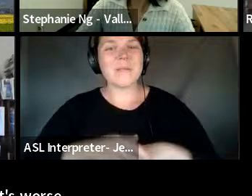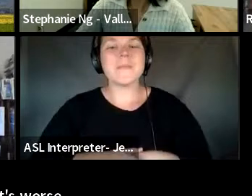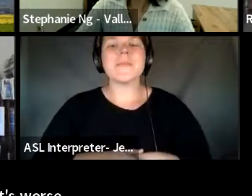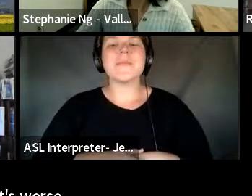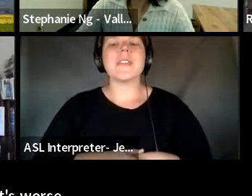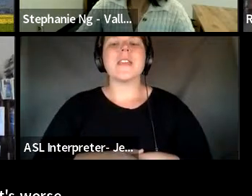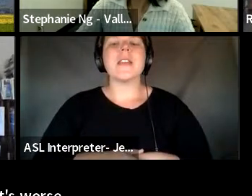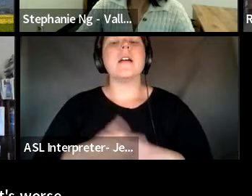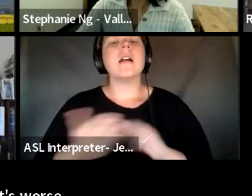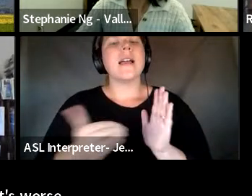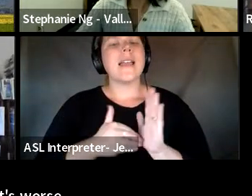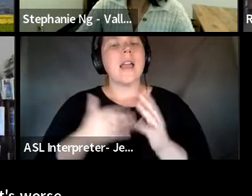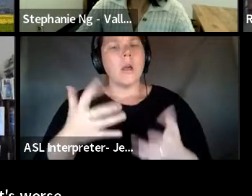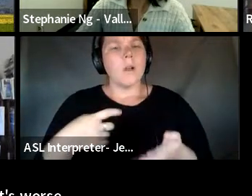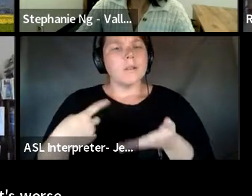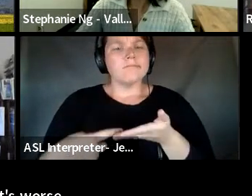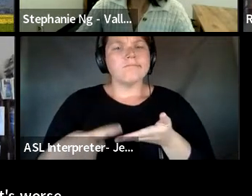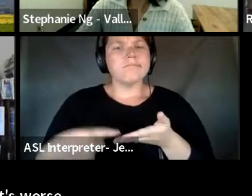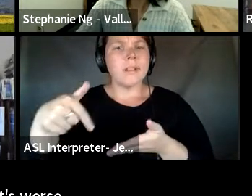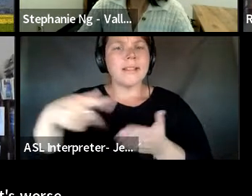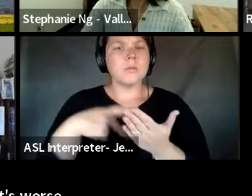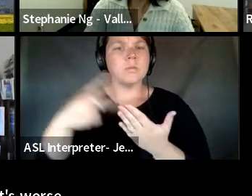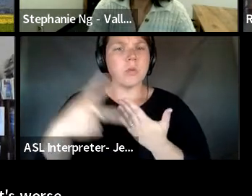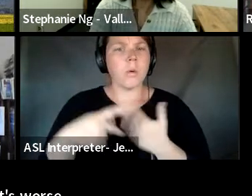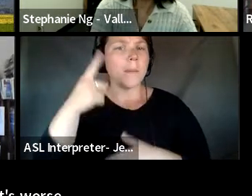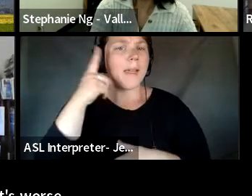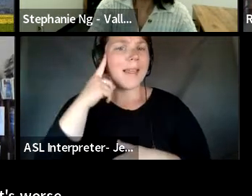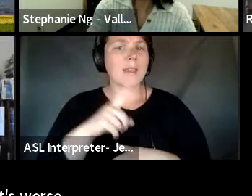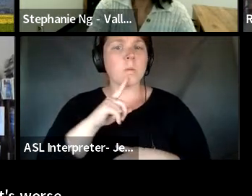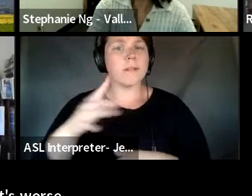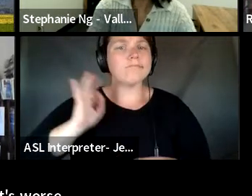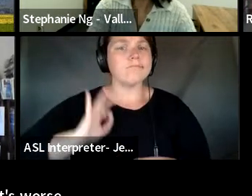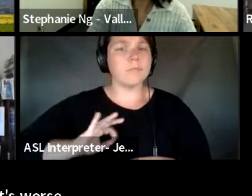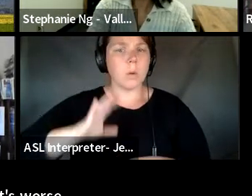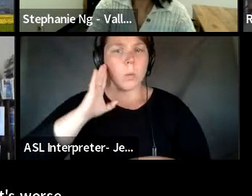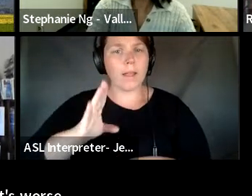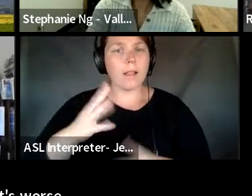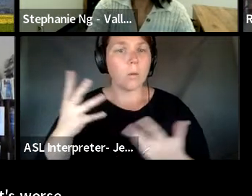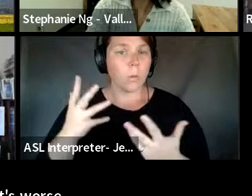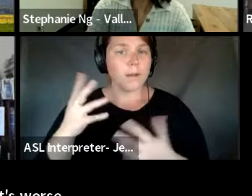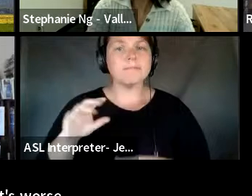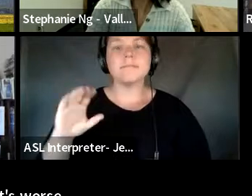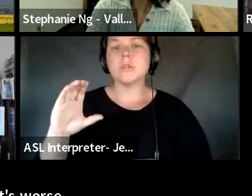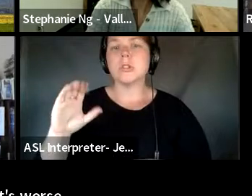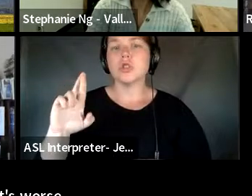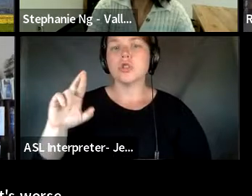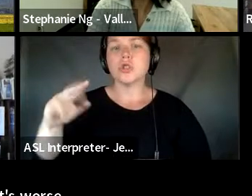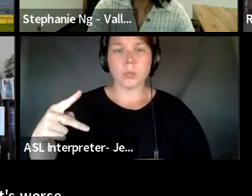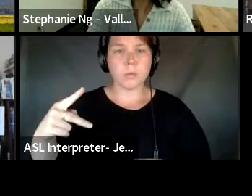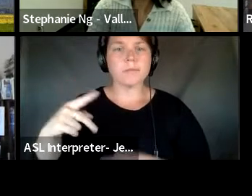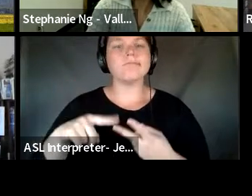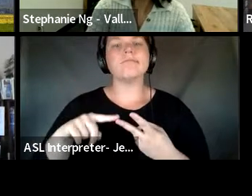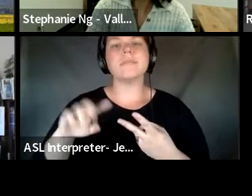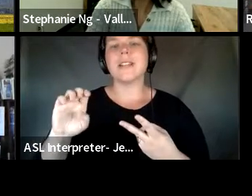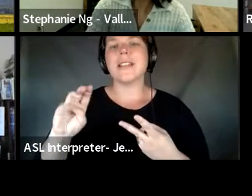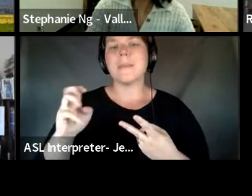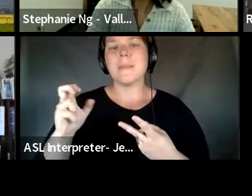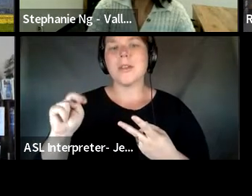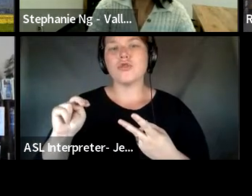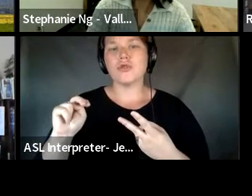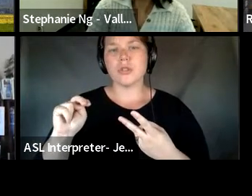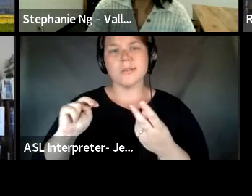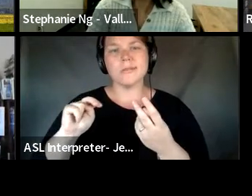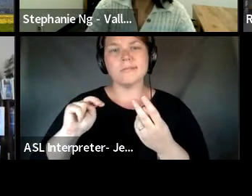wanted to talk about this program that I think it would be really beneficial when we're talking about our SERP, when we're talking about emissions reductions here